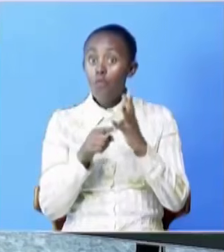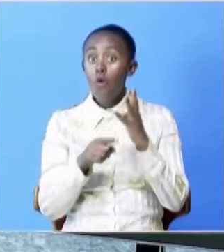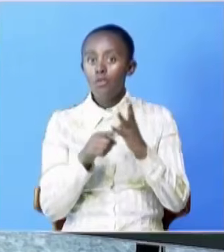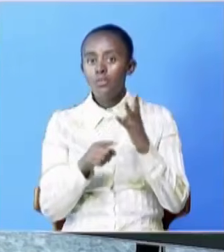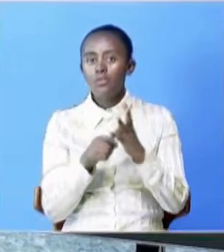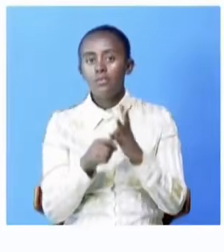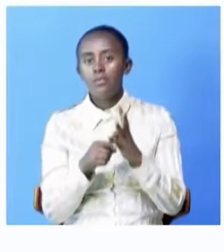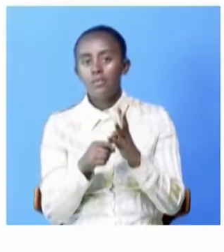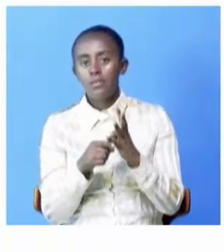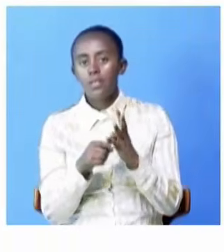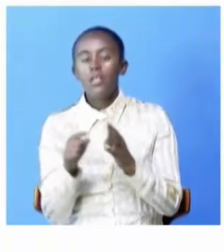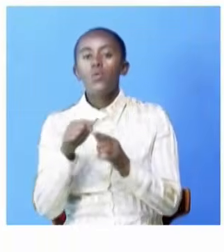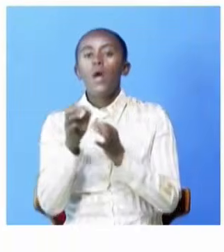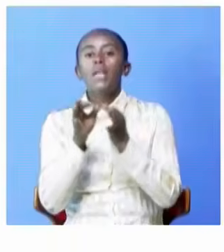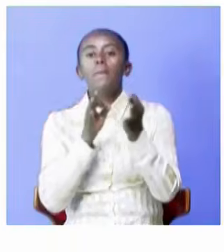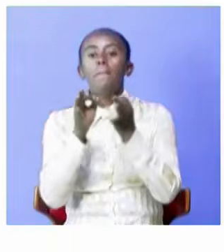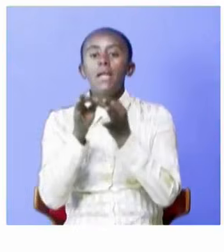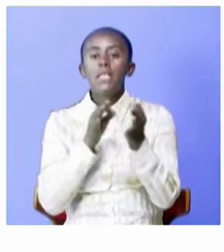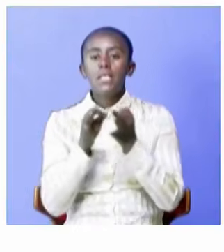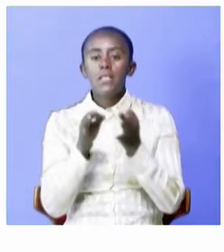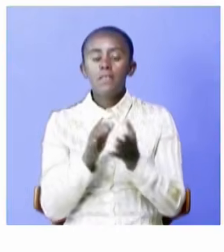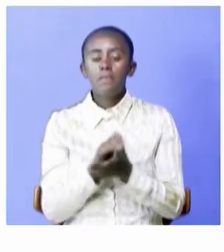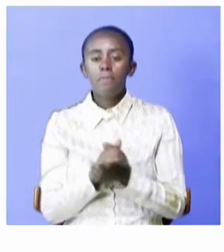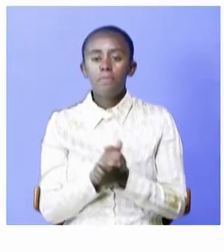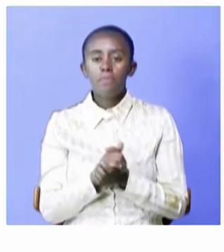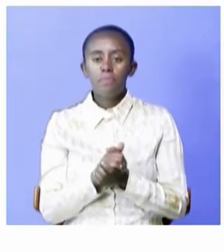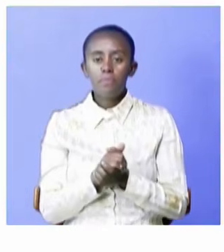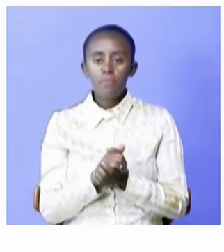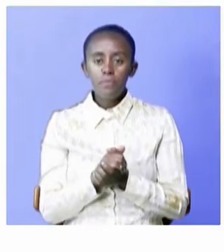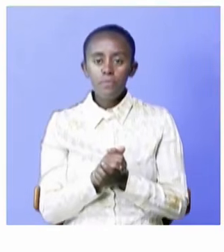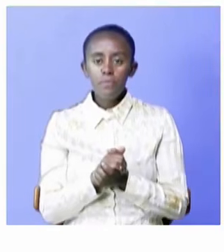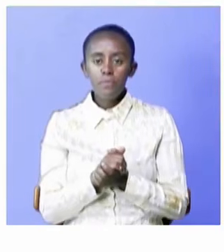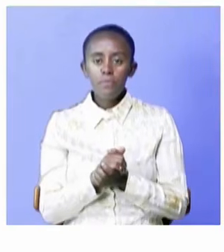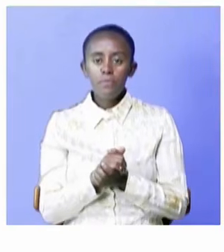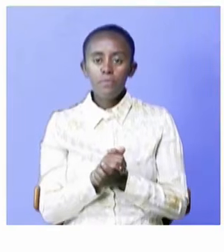is to express